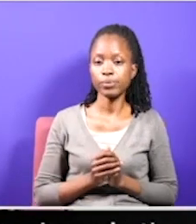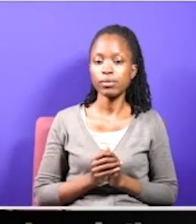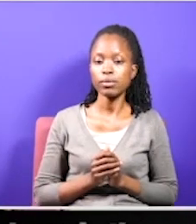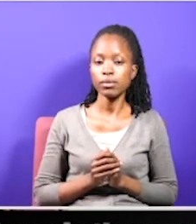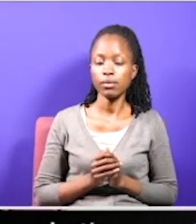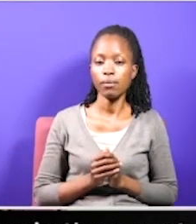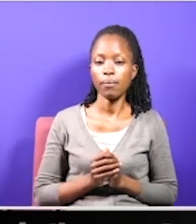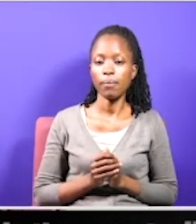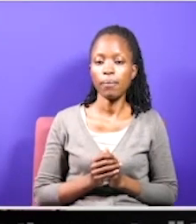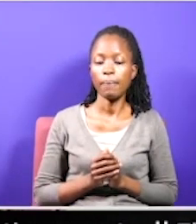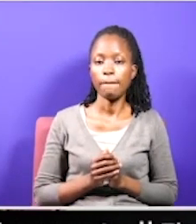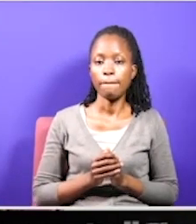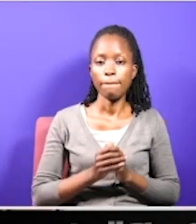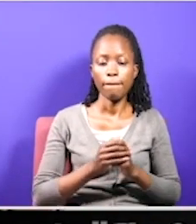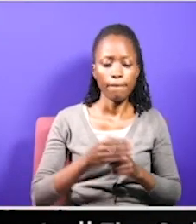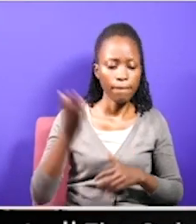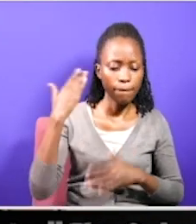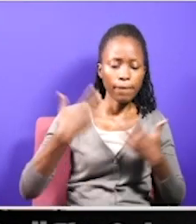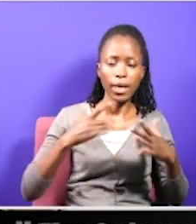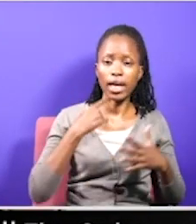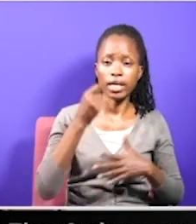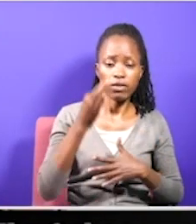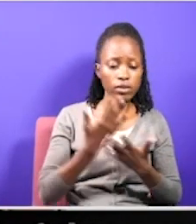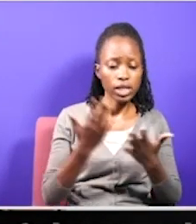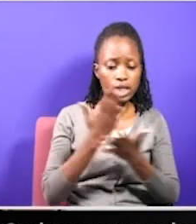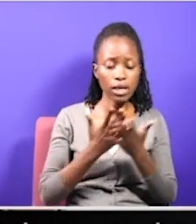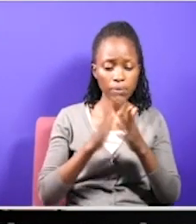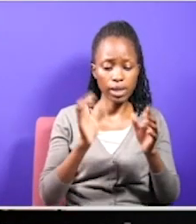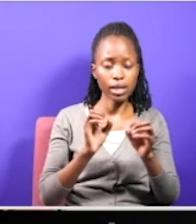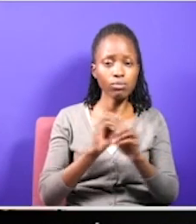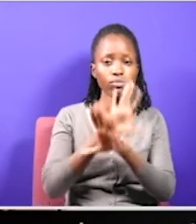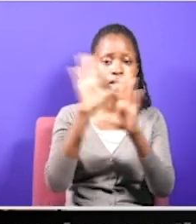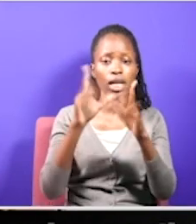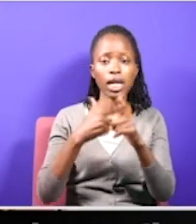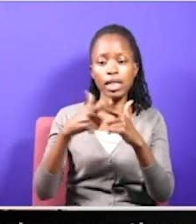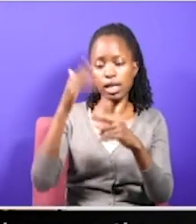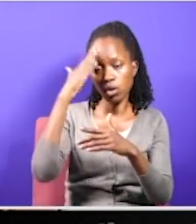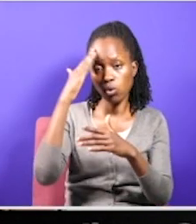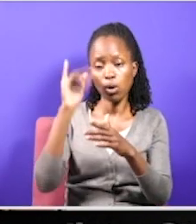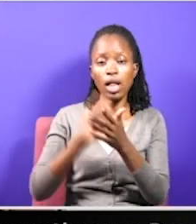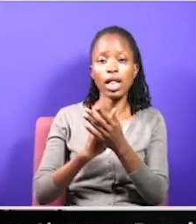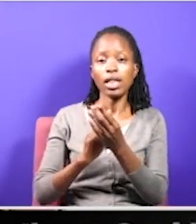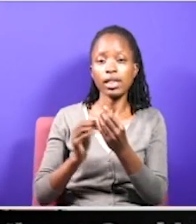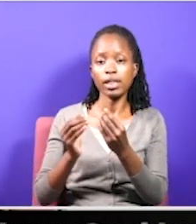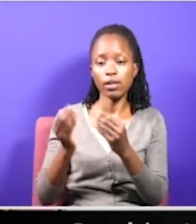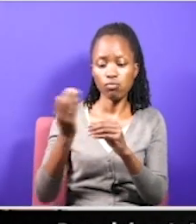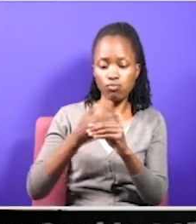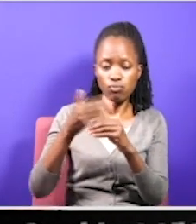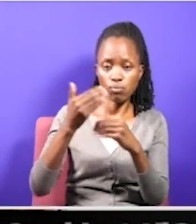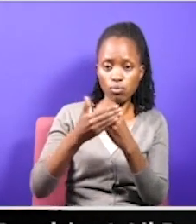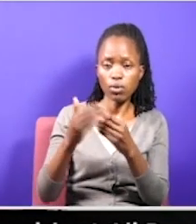Wahenga ndio alisema ukiona vyaelea, ujue vimeundwa. So a lot of work has been